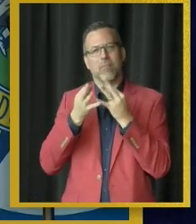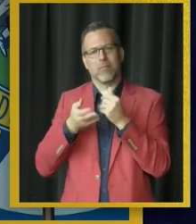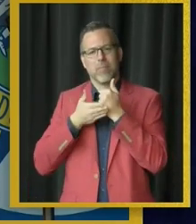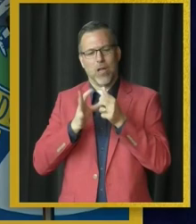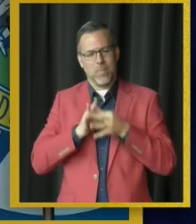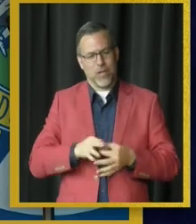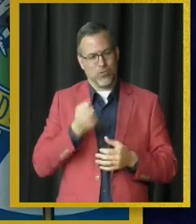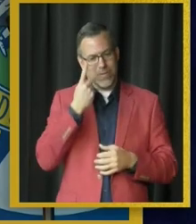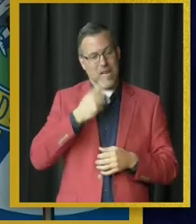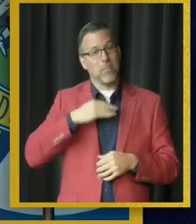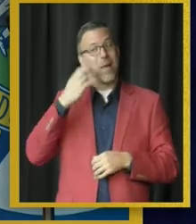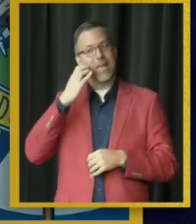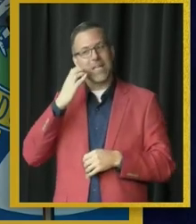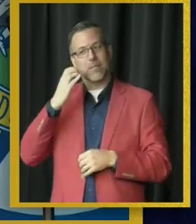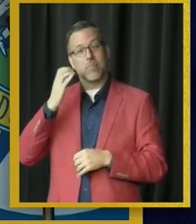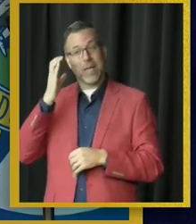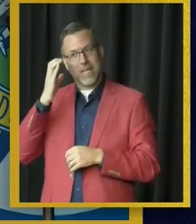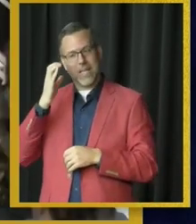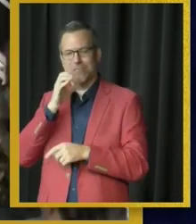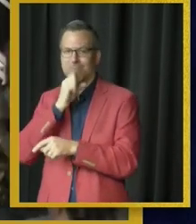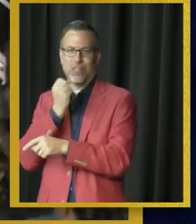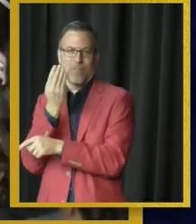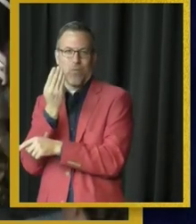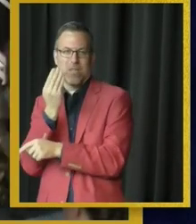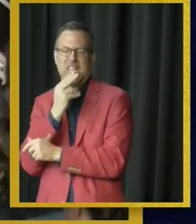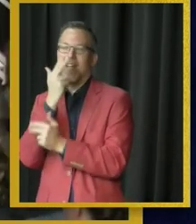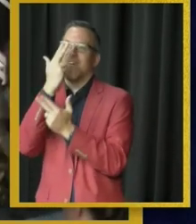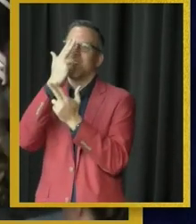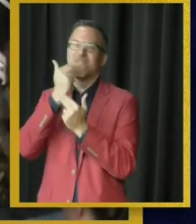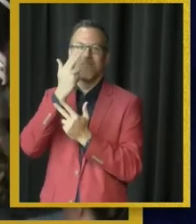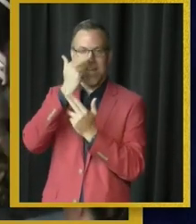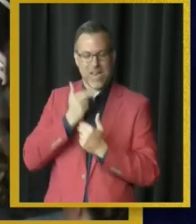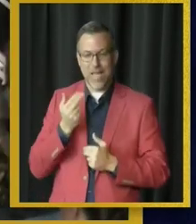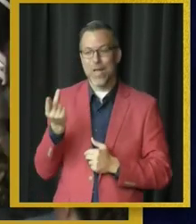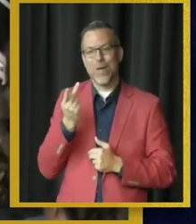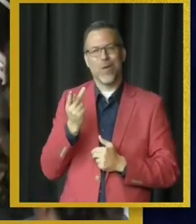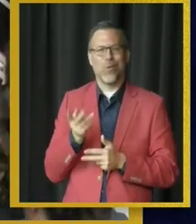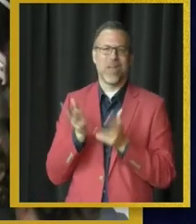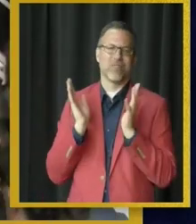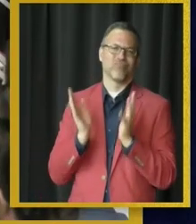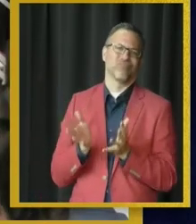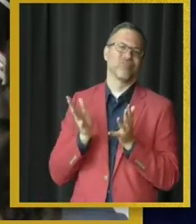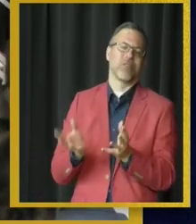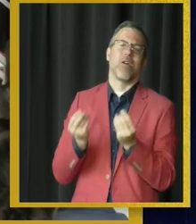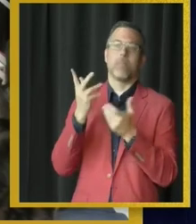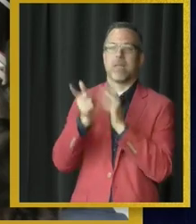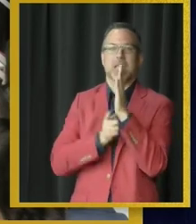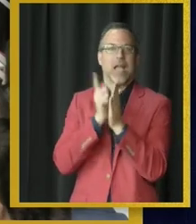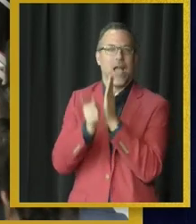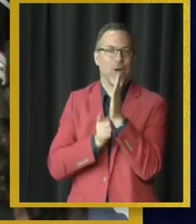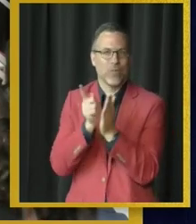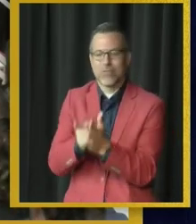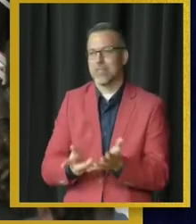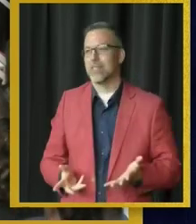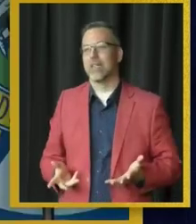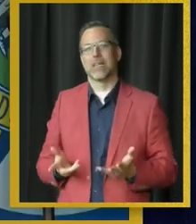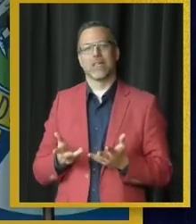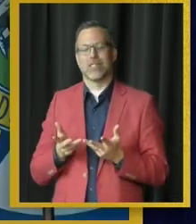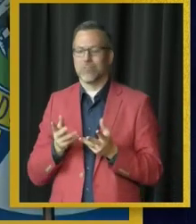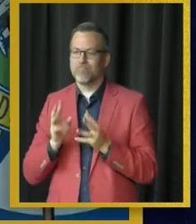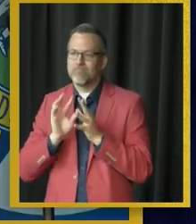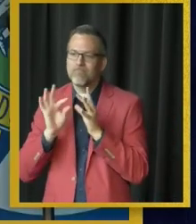is 14 and the funniest person I know. We sit and talk for hours, catching each other up on our